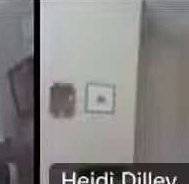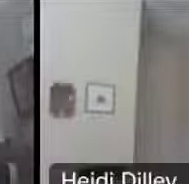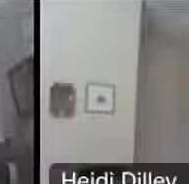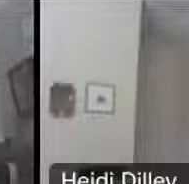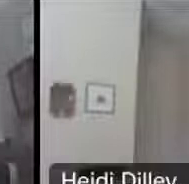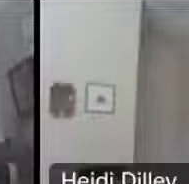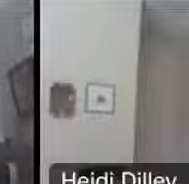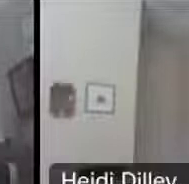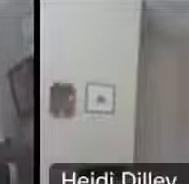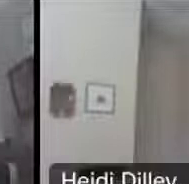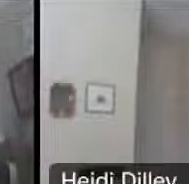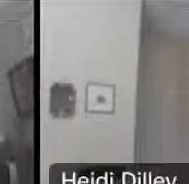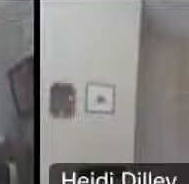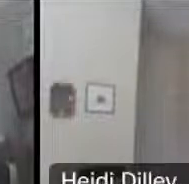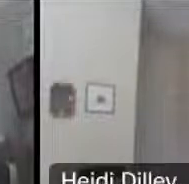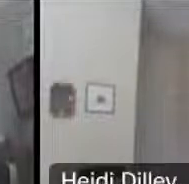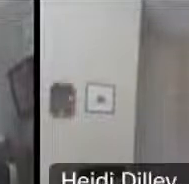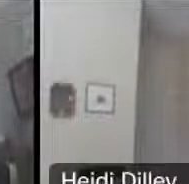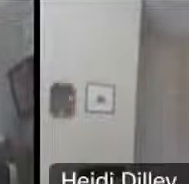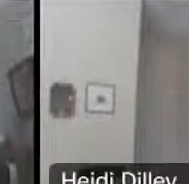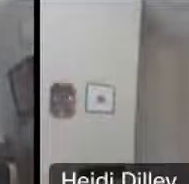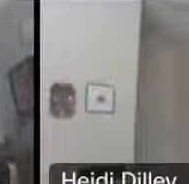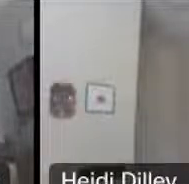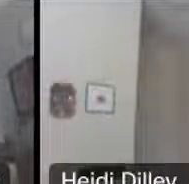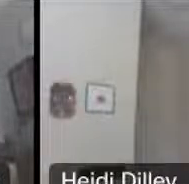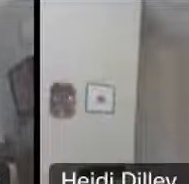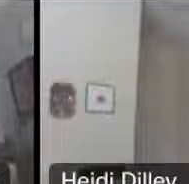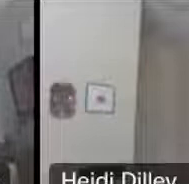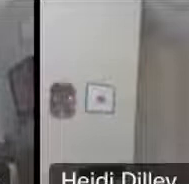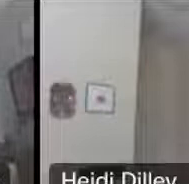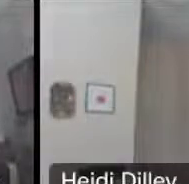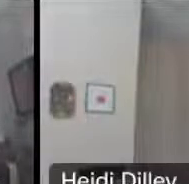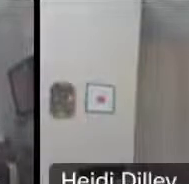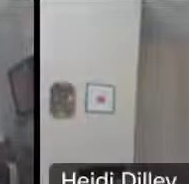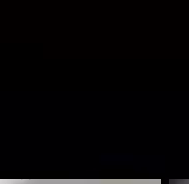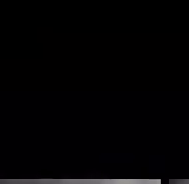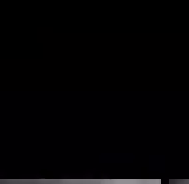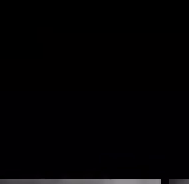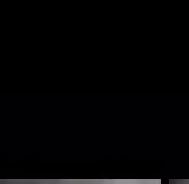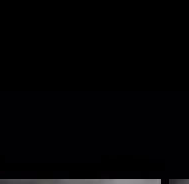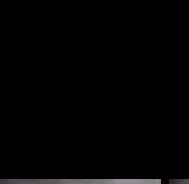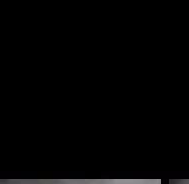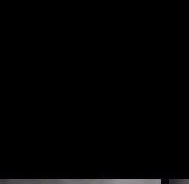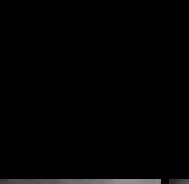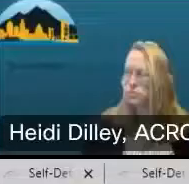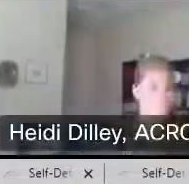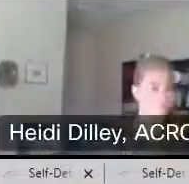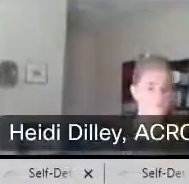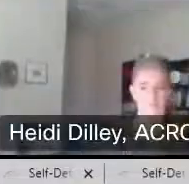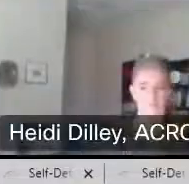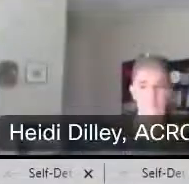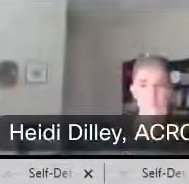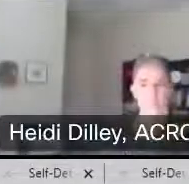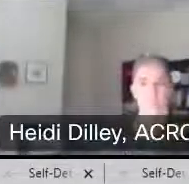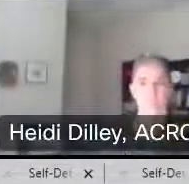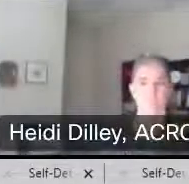that real quickly. I'm going to share my screen, and I'm also going to, as usual, put the link in the chat for this.